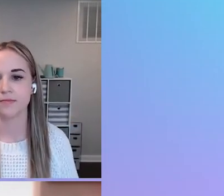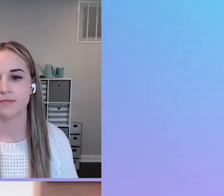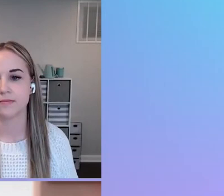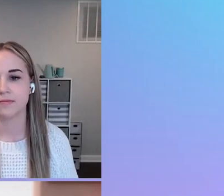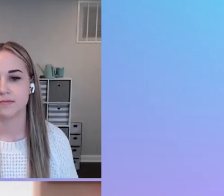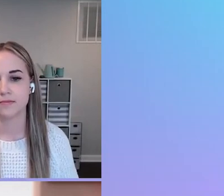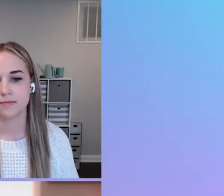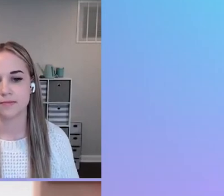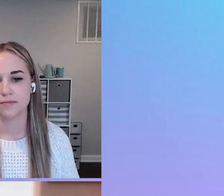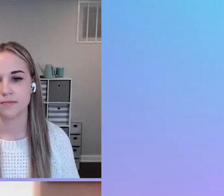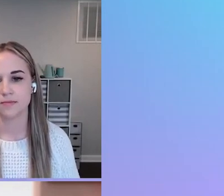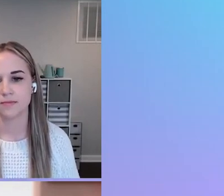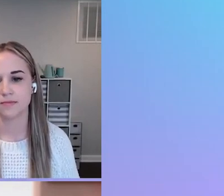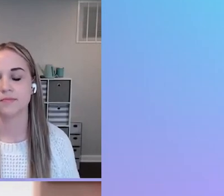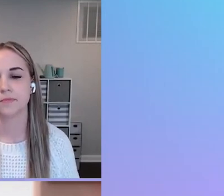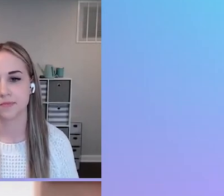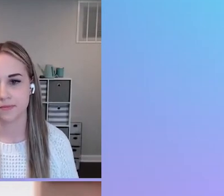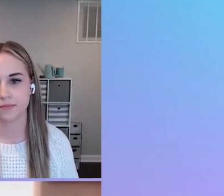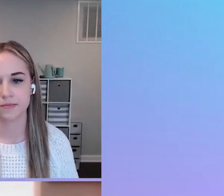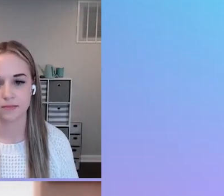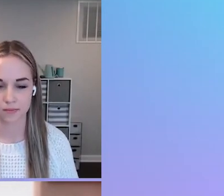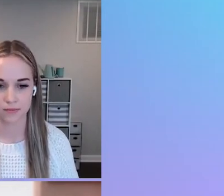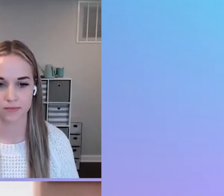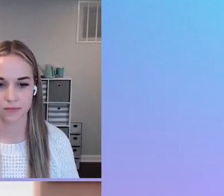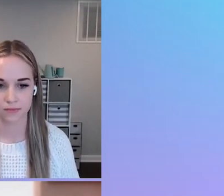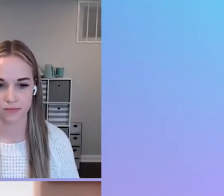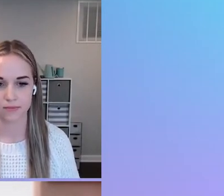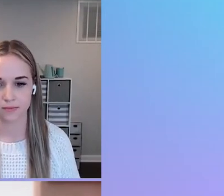but the challenge with that is